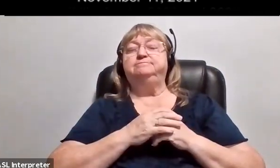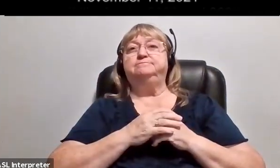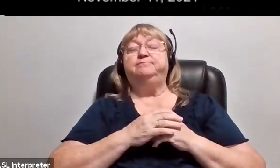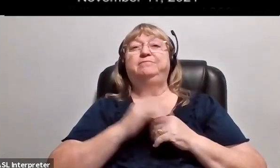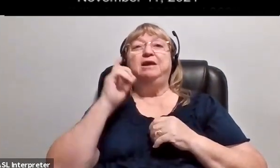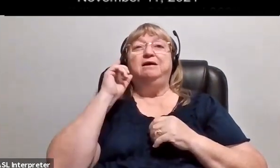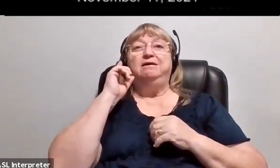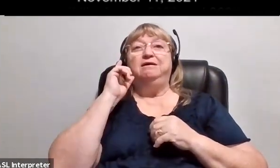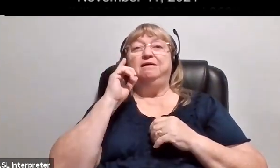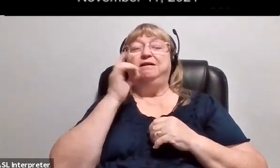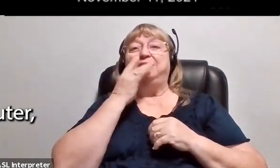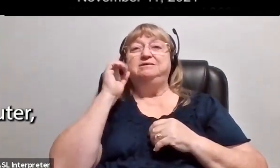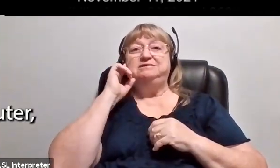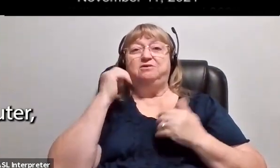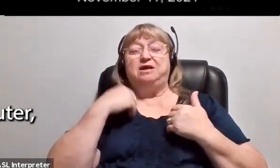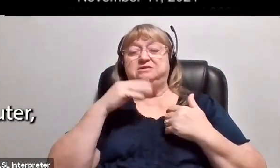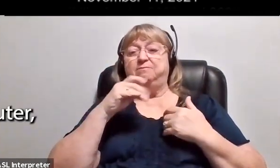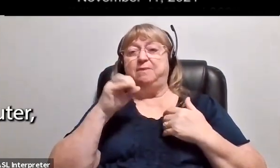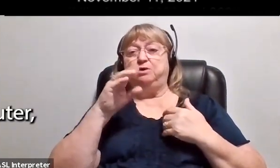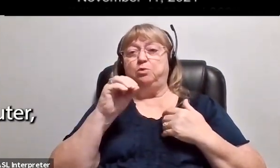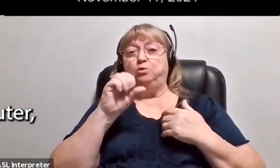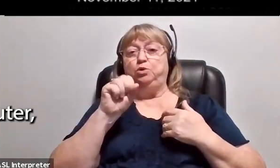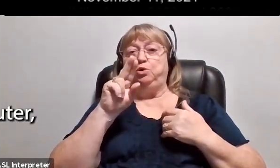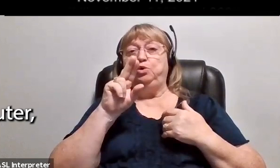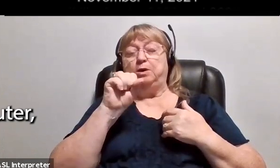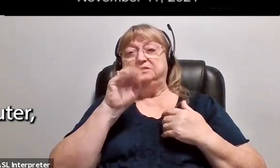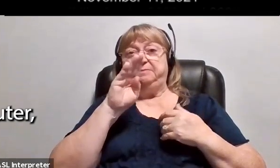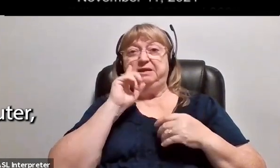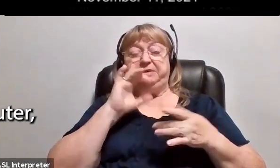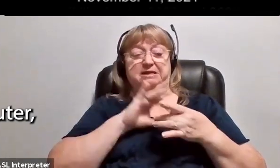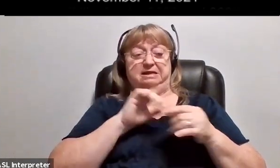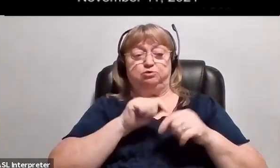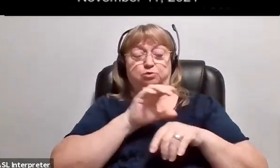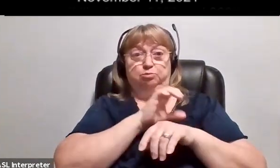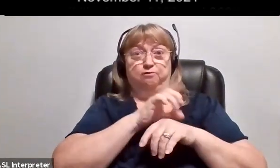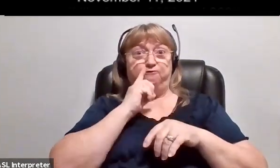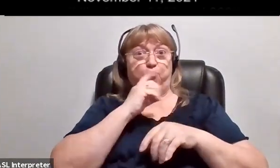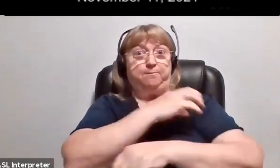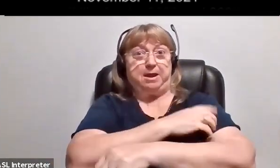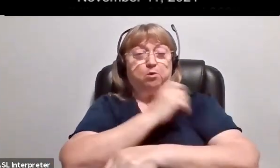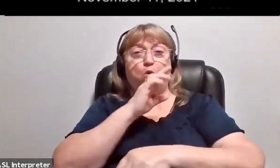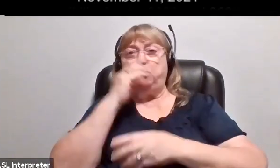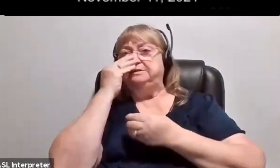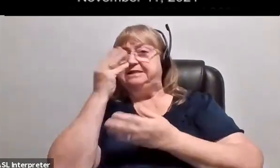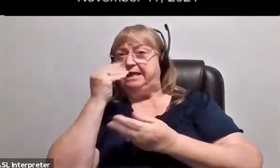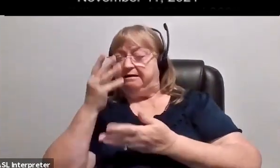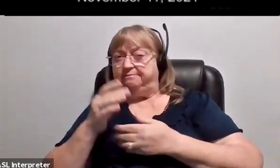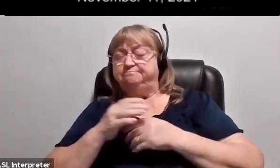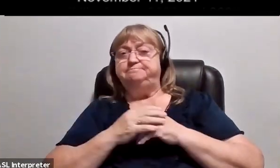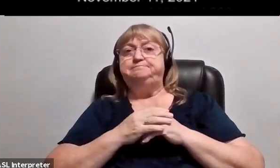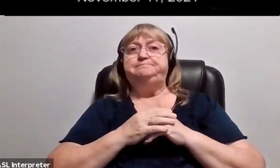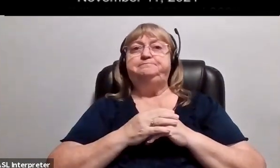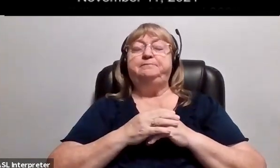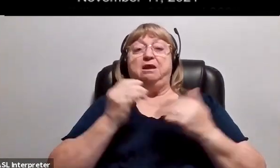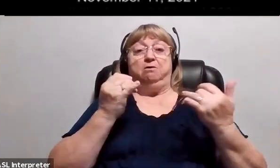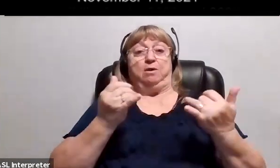LightSound also has a micro USB port that you can connect to a computer either for power or for data. And